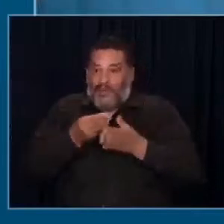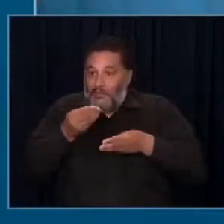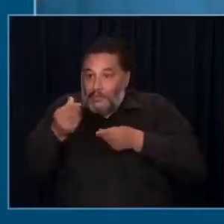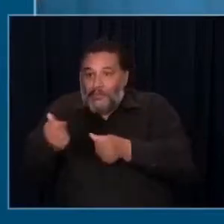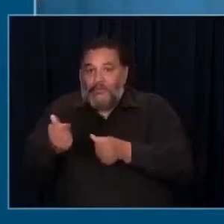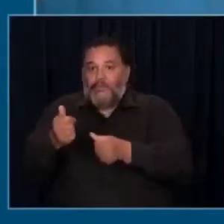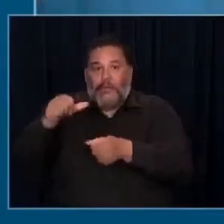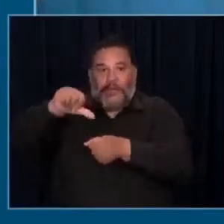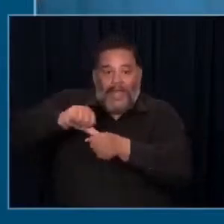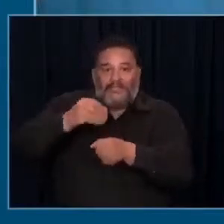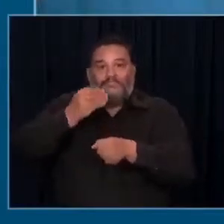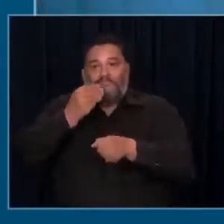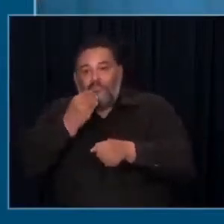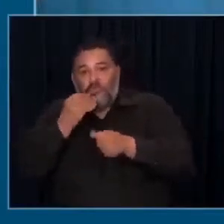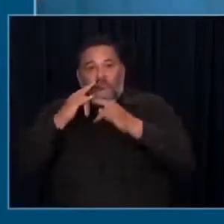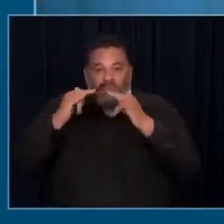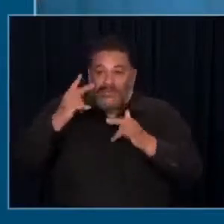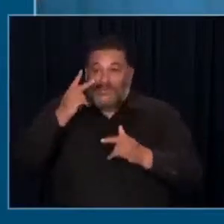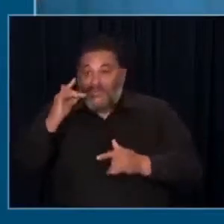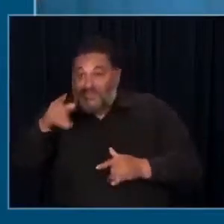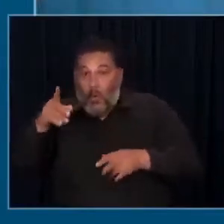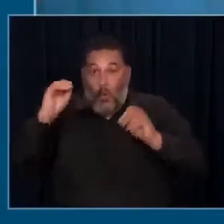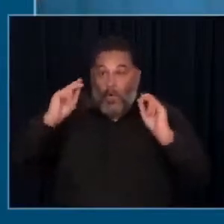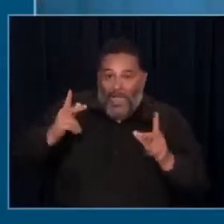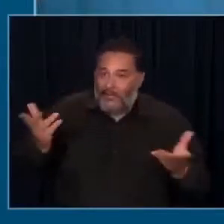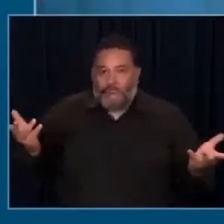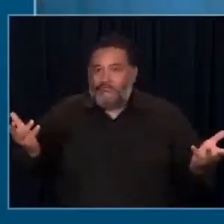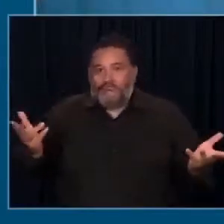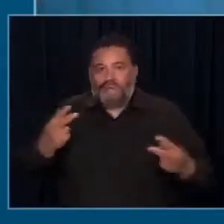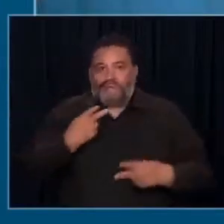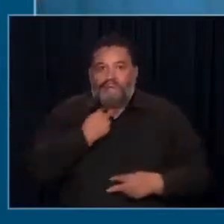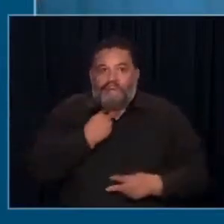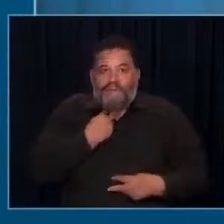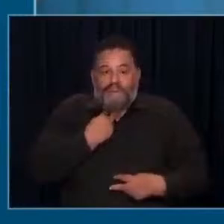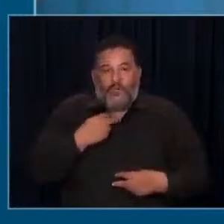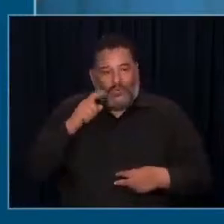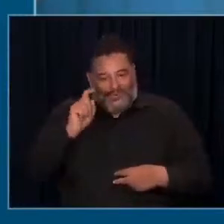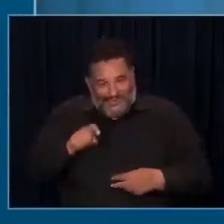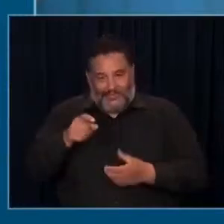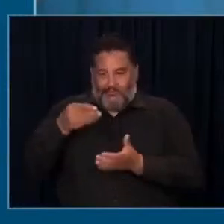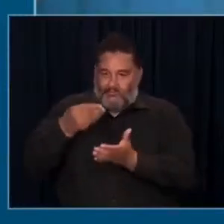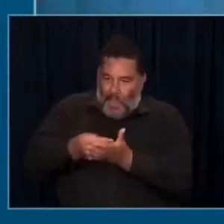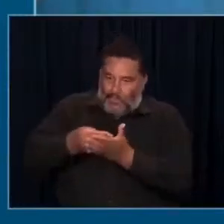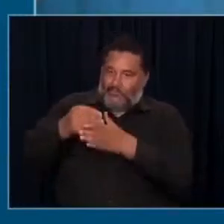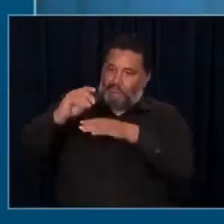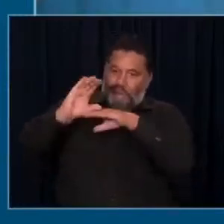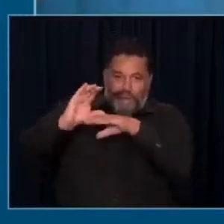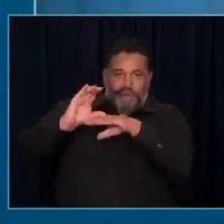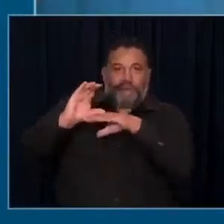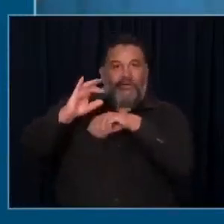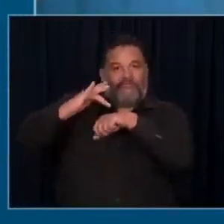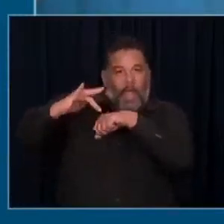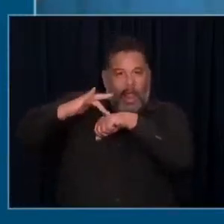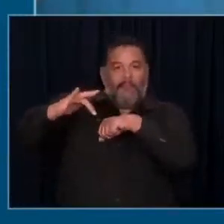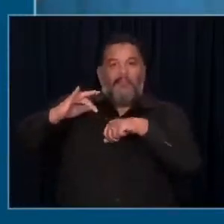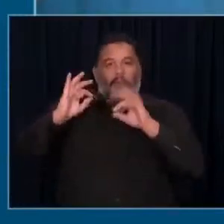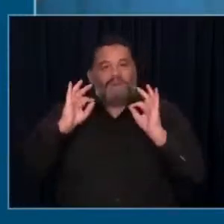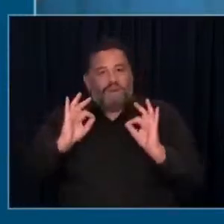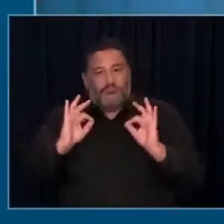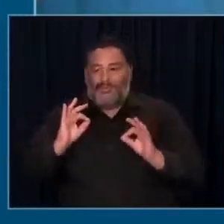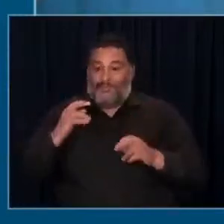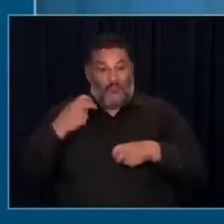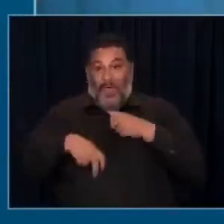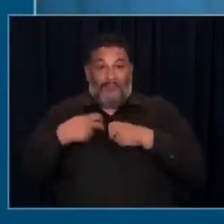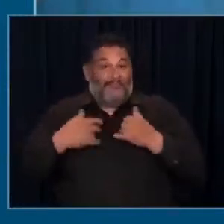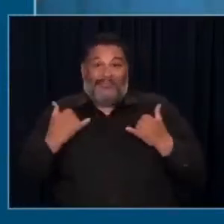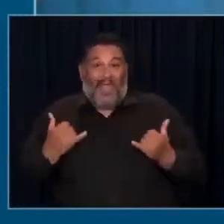or anything else to see if they're okay. We need to have those funds available. And the problem that we're having is that